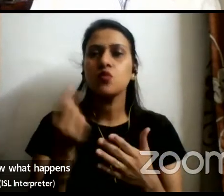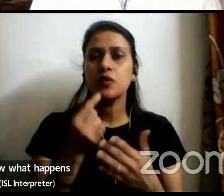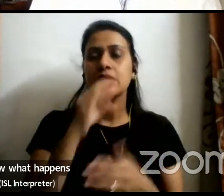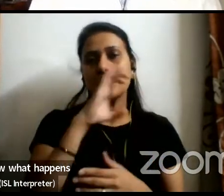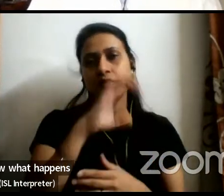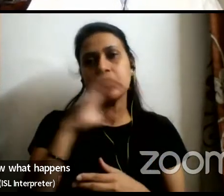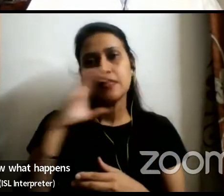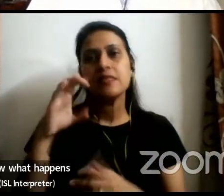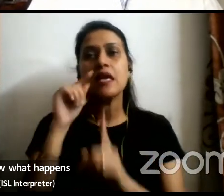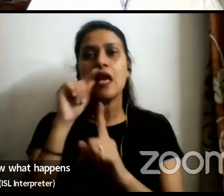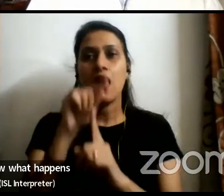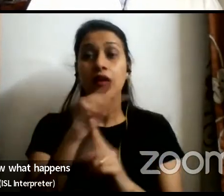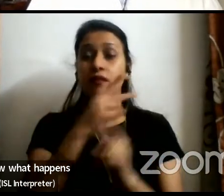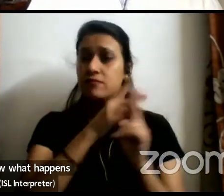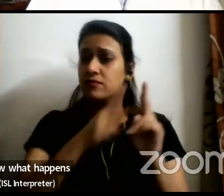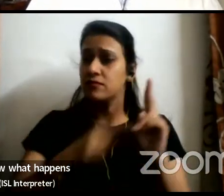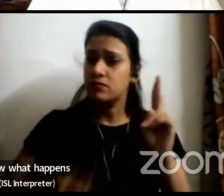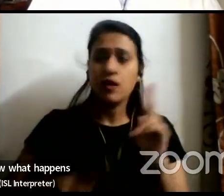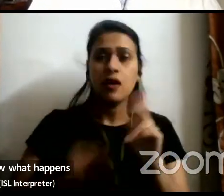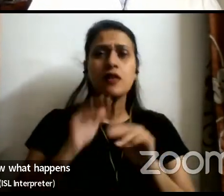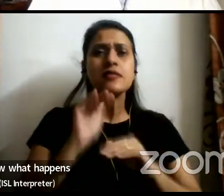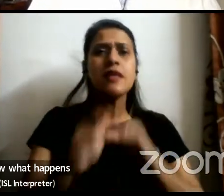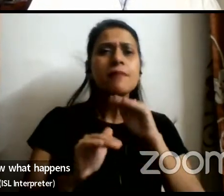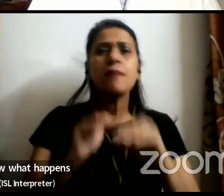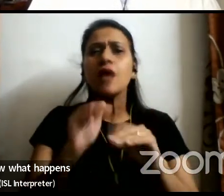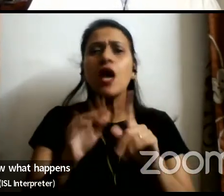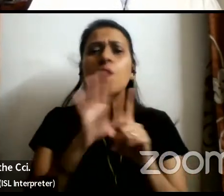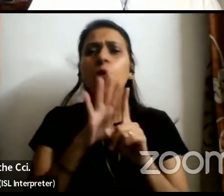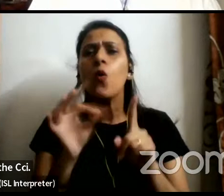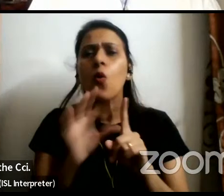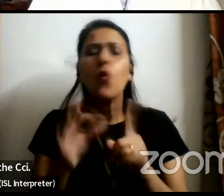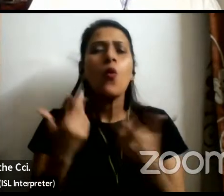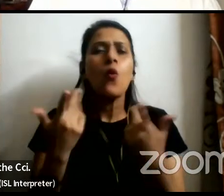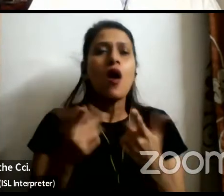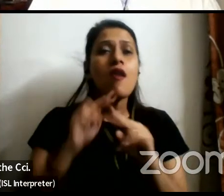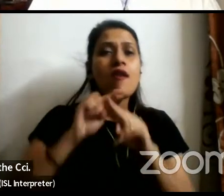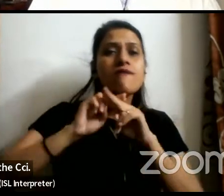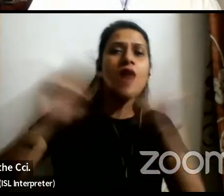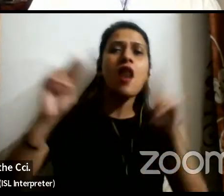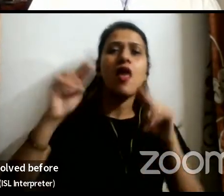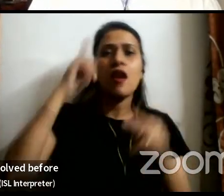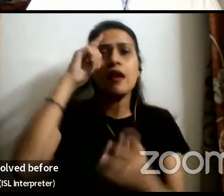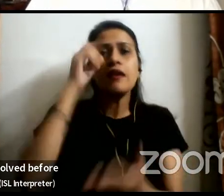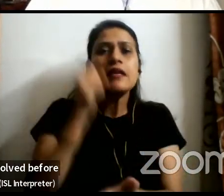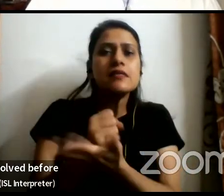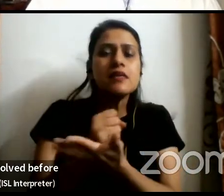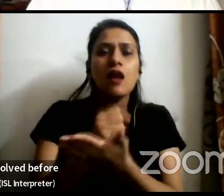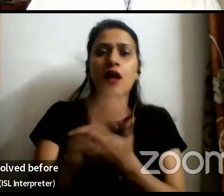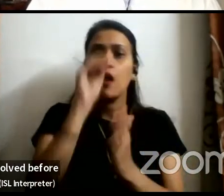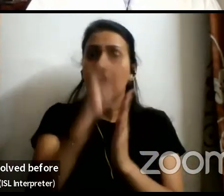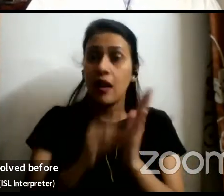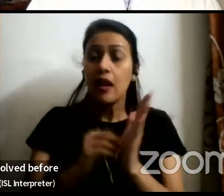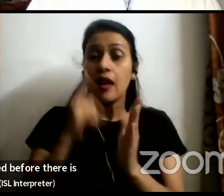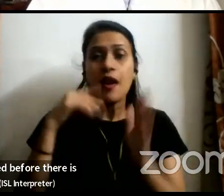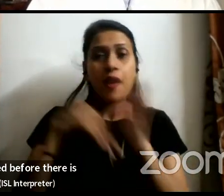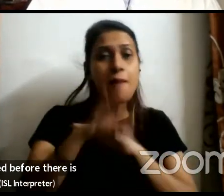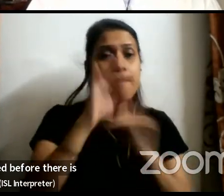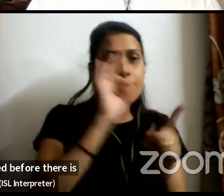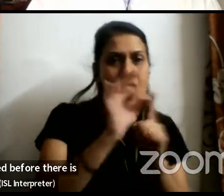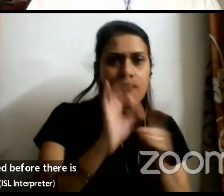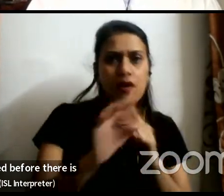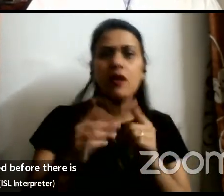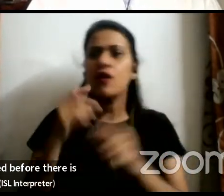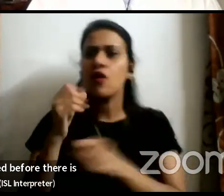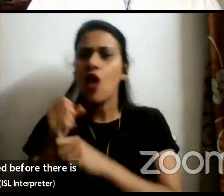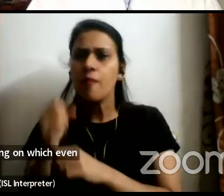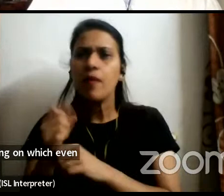There are several steps involved before there is a final decision on that regard, something on which even private enforcement in India, for instance, rests